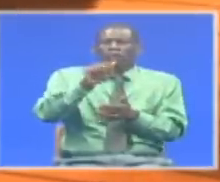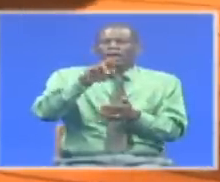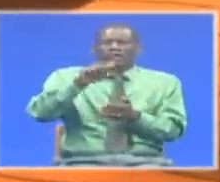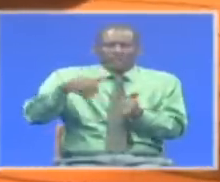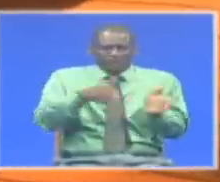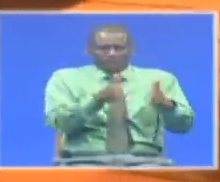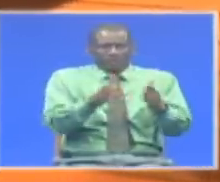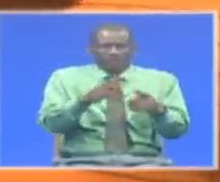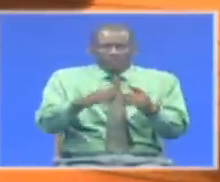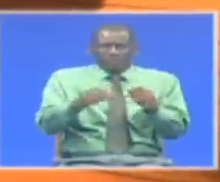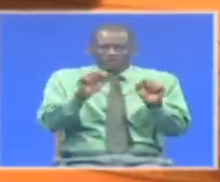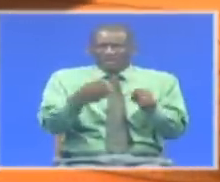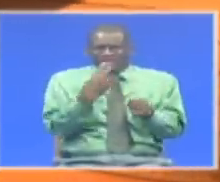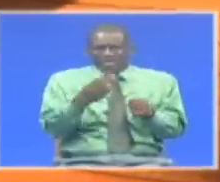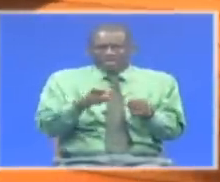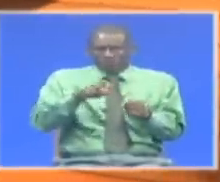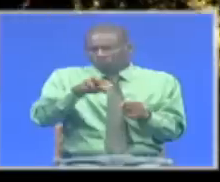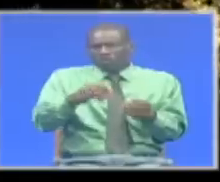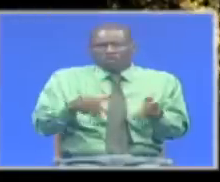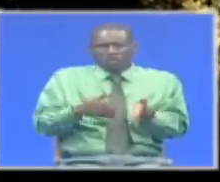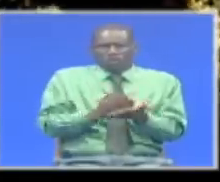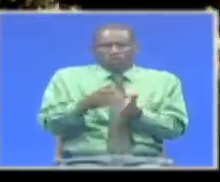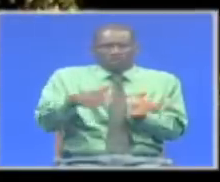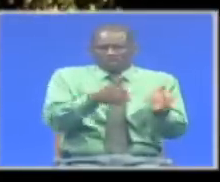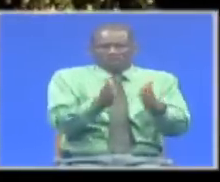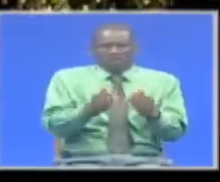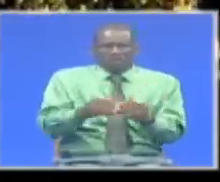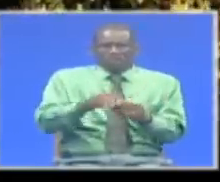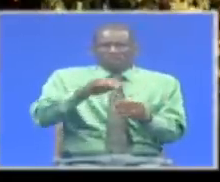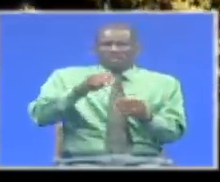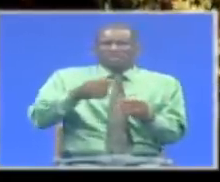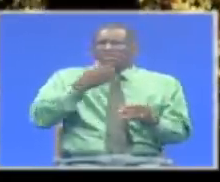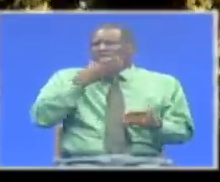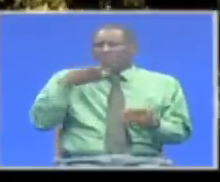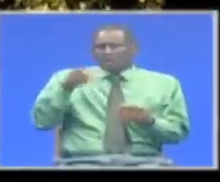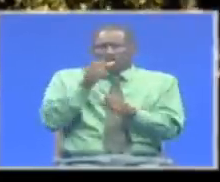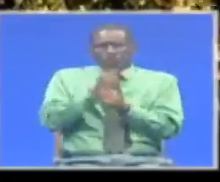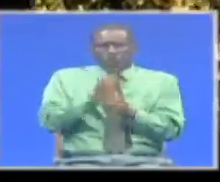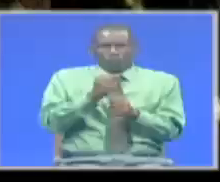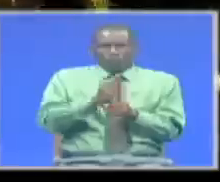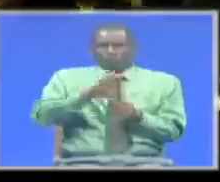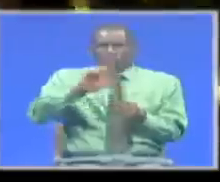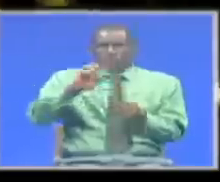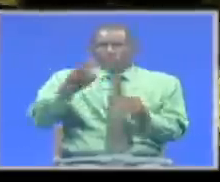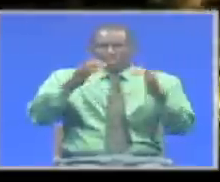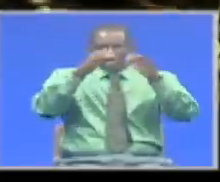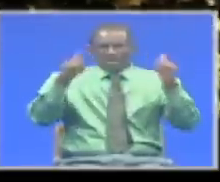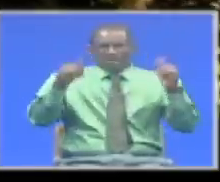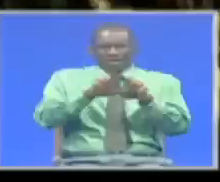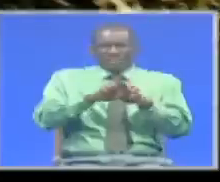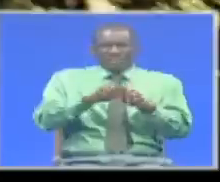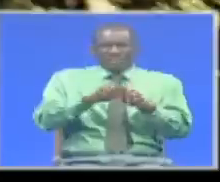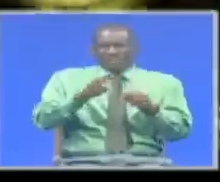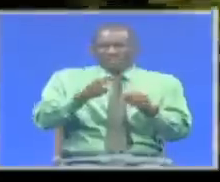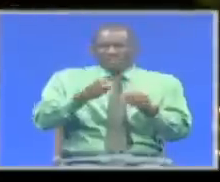see crossing the river, maybe the next time. Joseph Teya works at the Sekenani camp as a ranger. He's been in the Mara